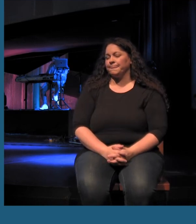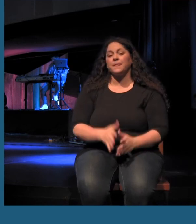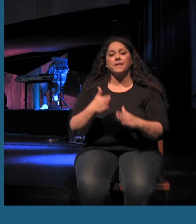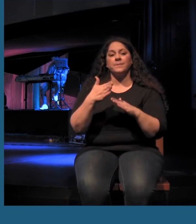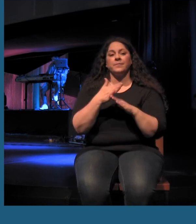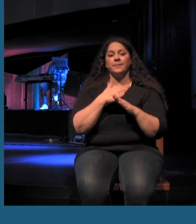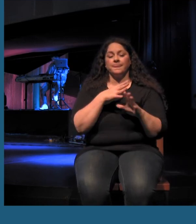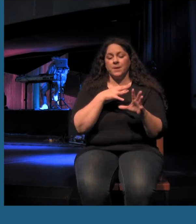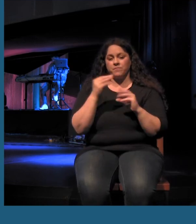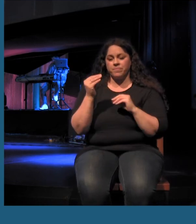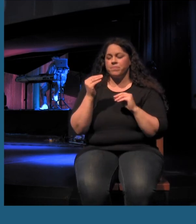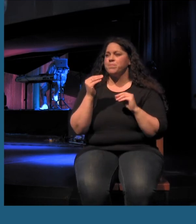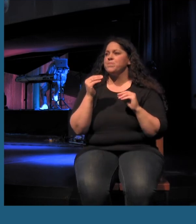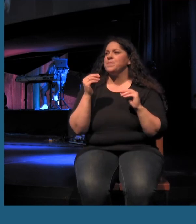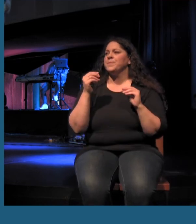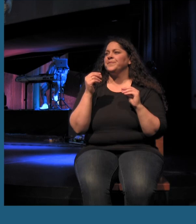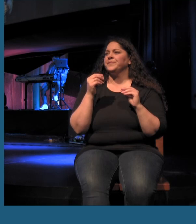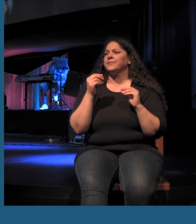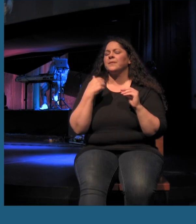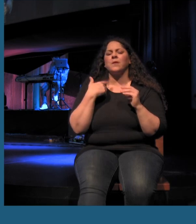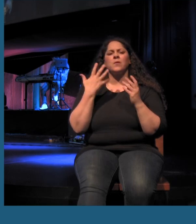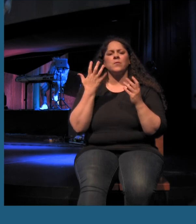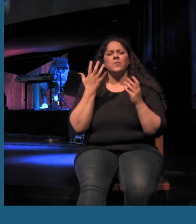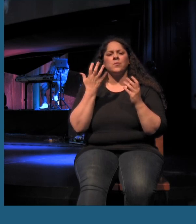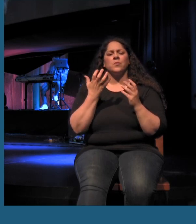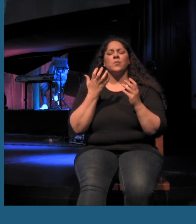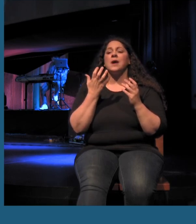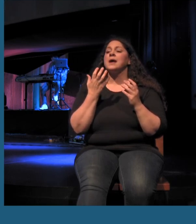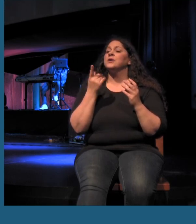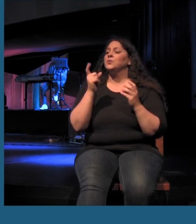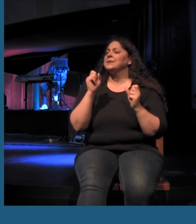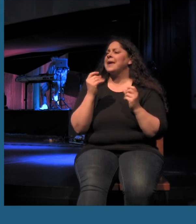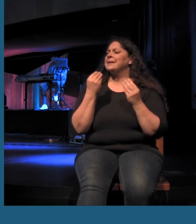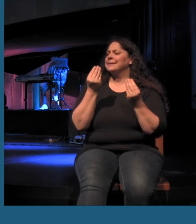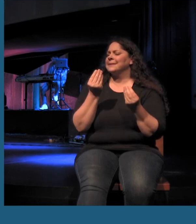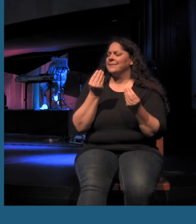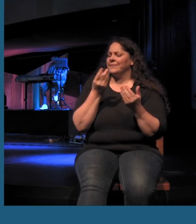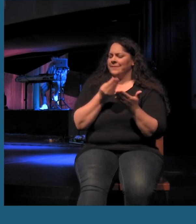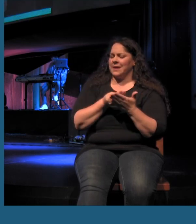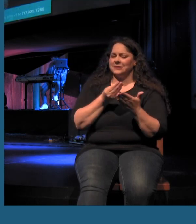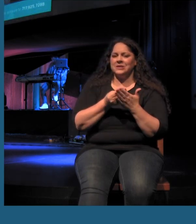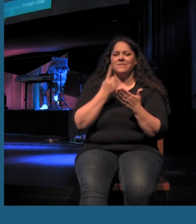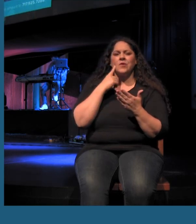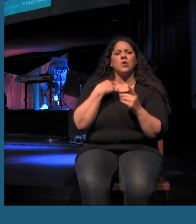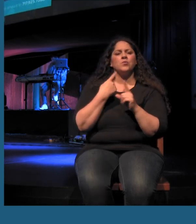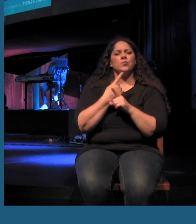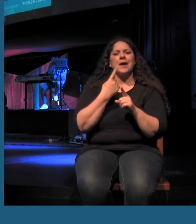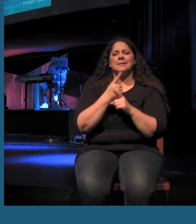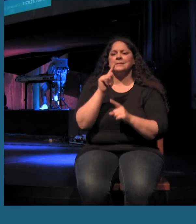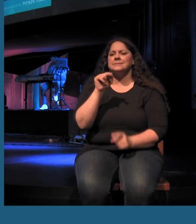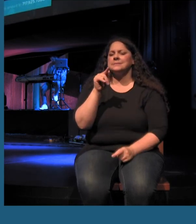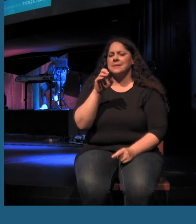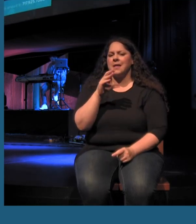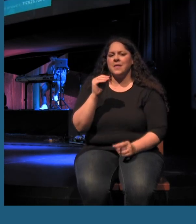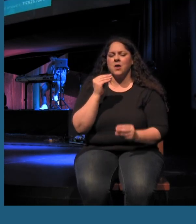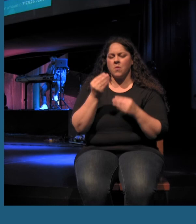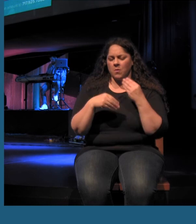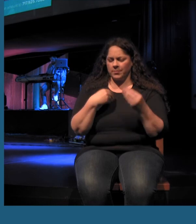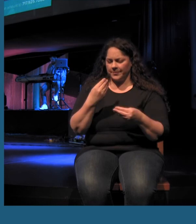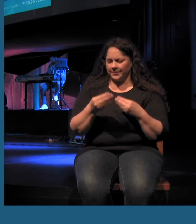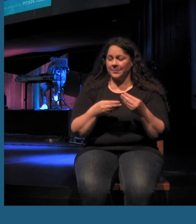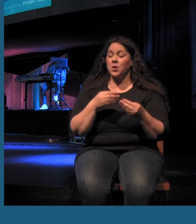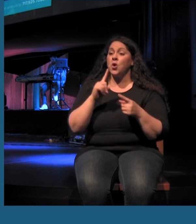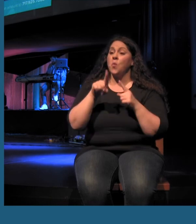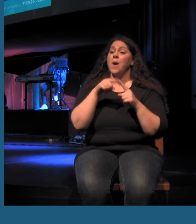Before you go, I wanted to just give you an opportunity to give financially in our regular tithes and offerings. You know, when you